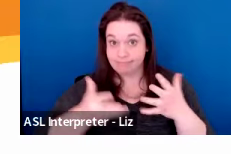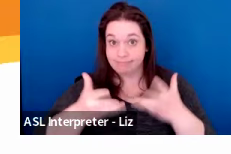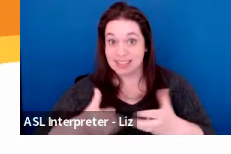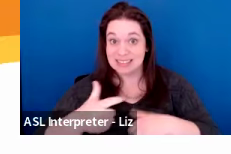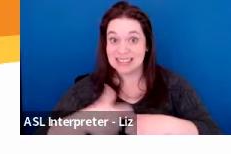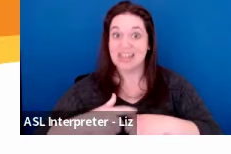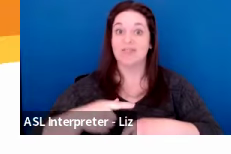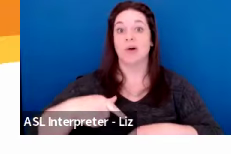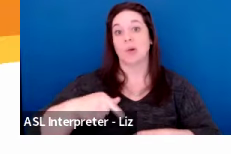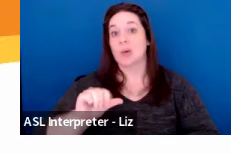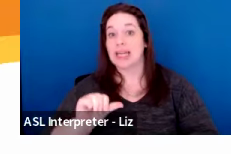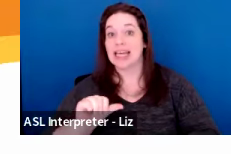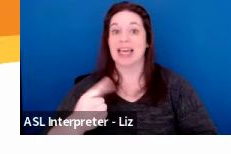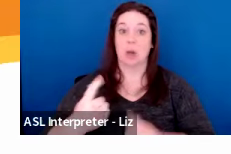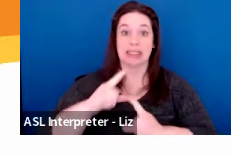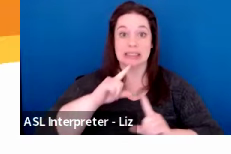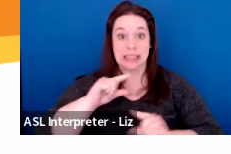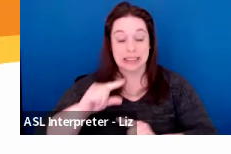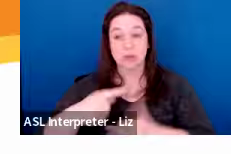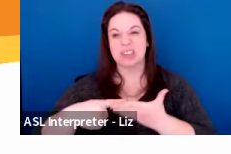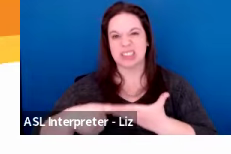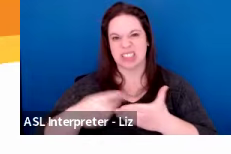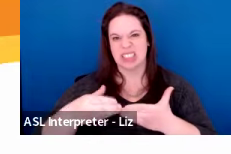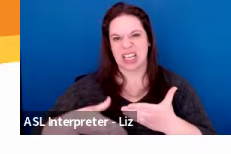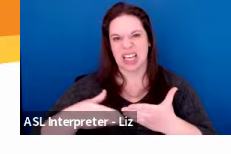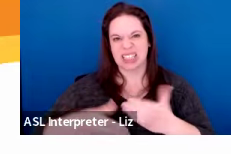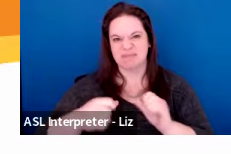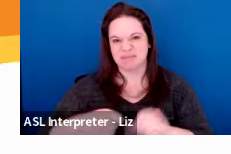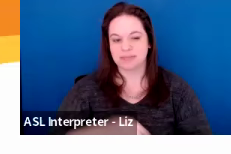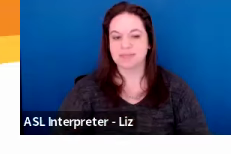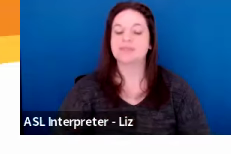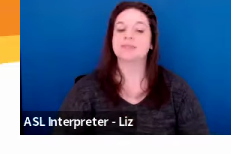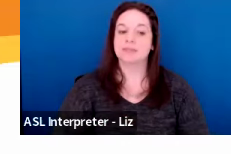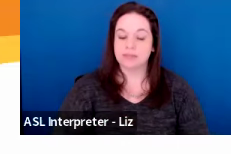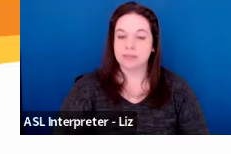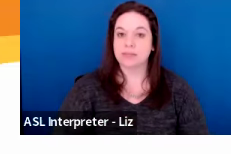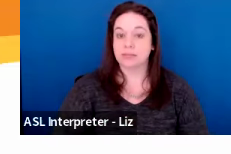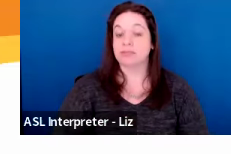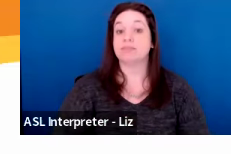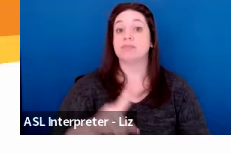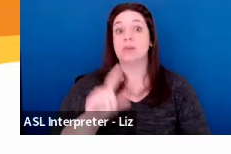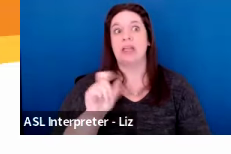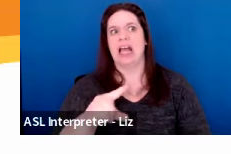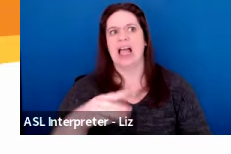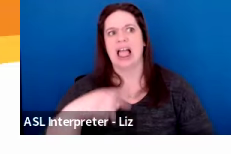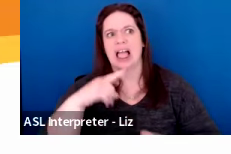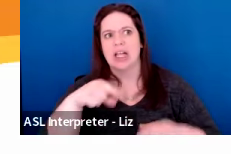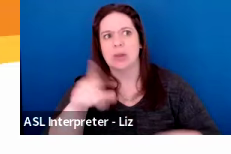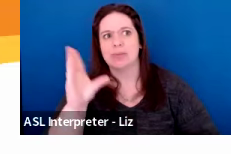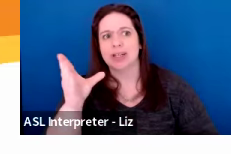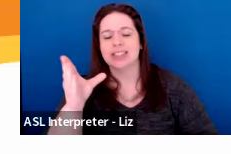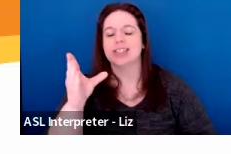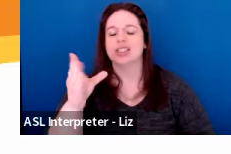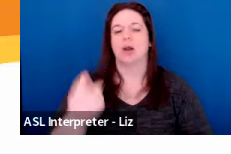come up and need to be answered, we can discuss them at the end, and they will be also, if they're not answered during the